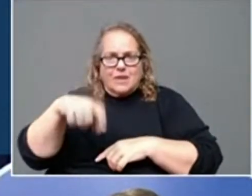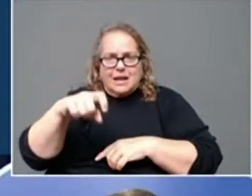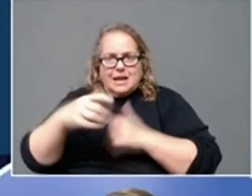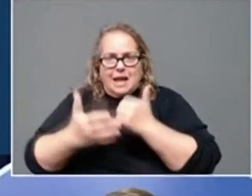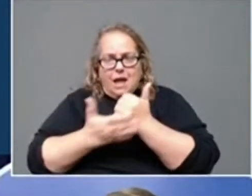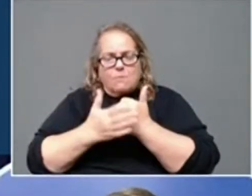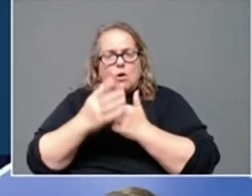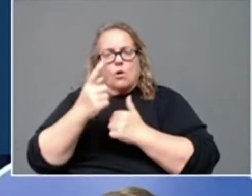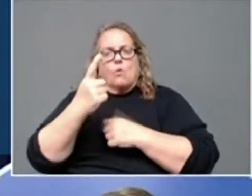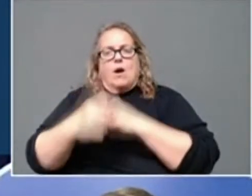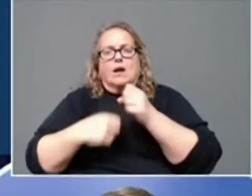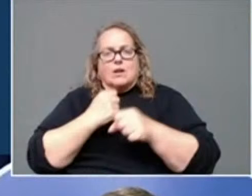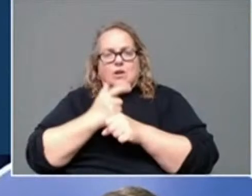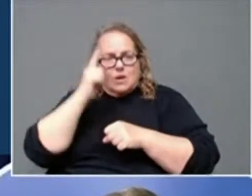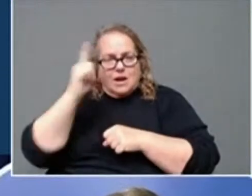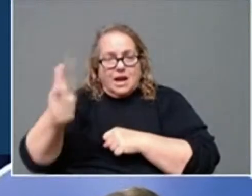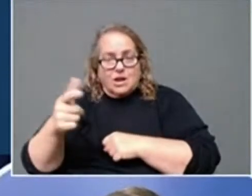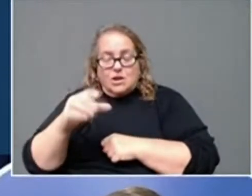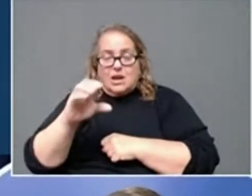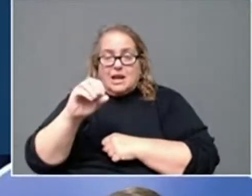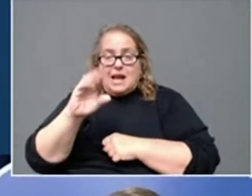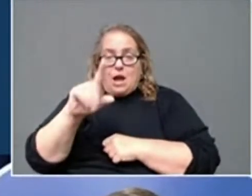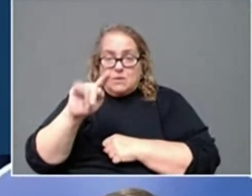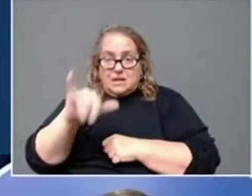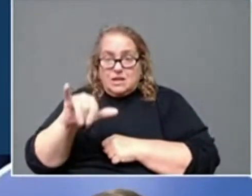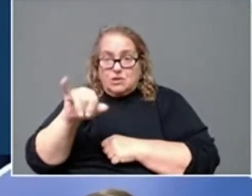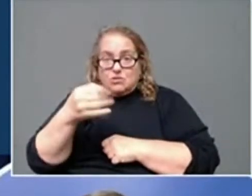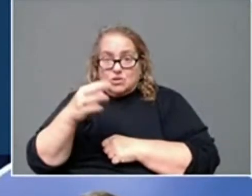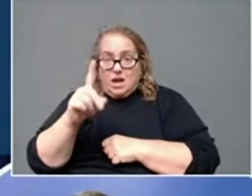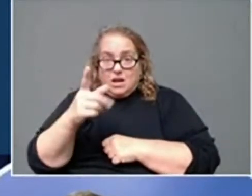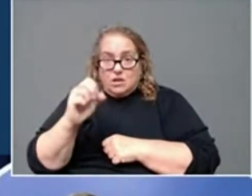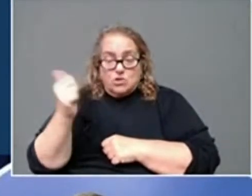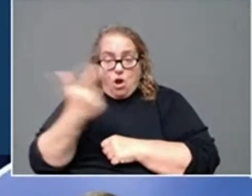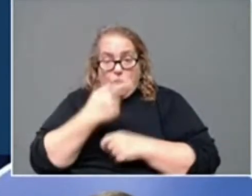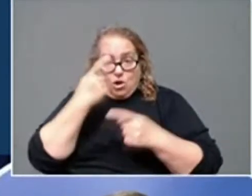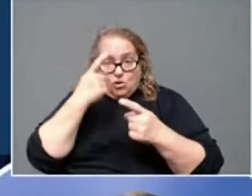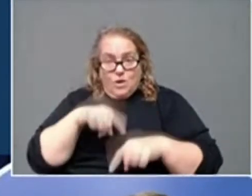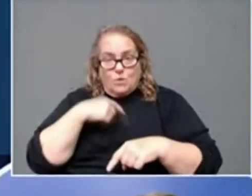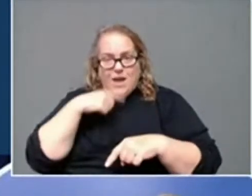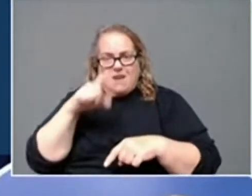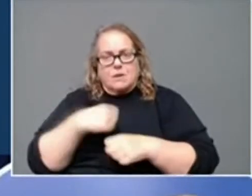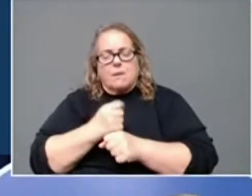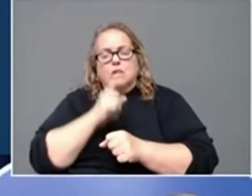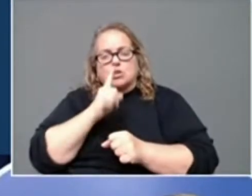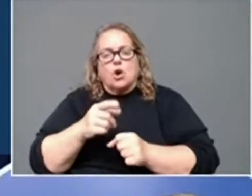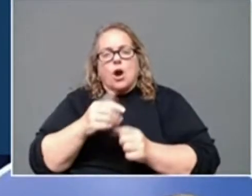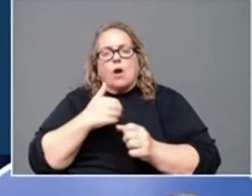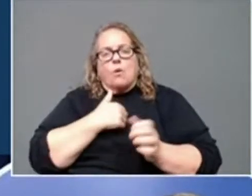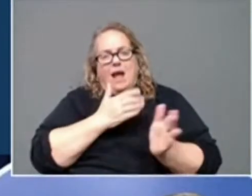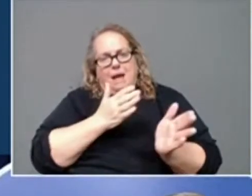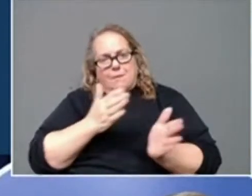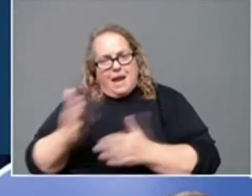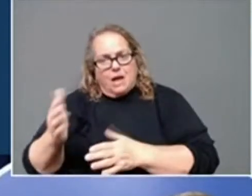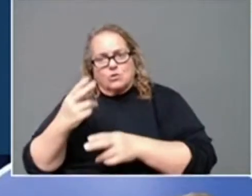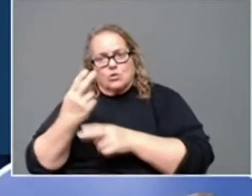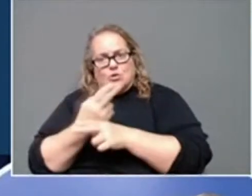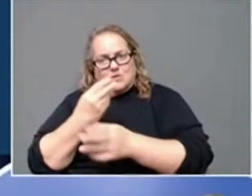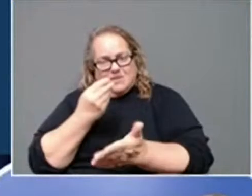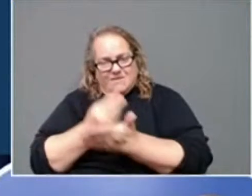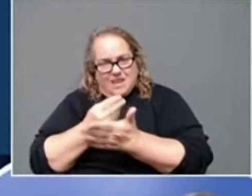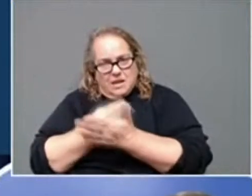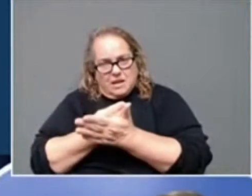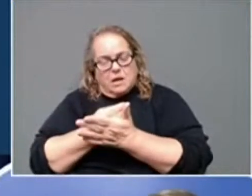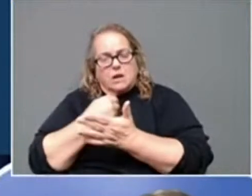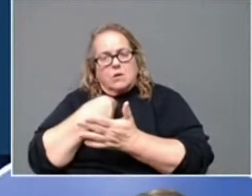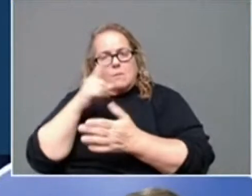judges, and we all agree that we got to make sure the way we plan to use these funds, which we are doing together, ensures that